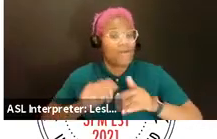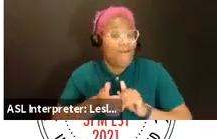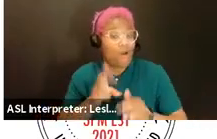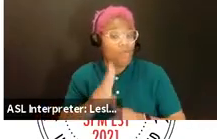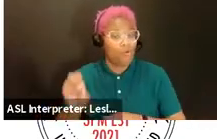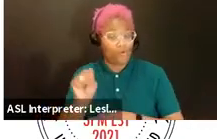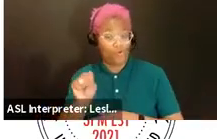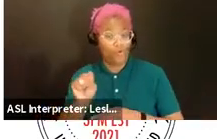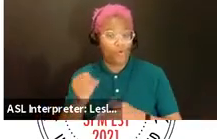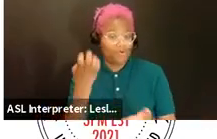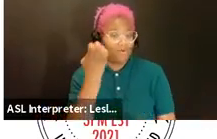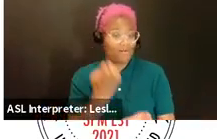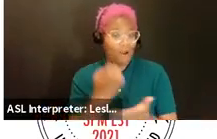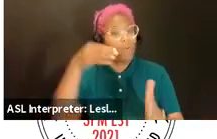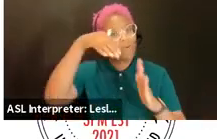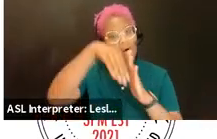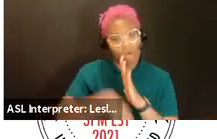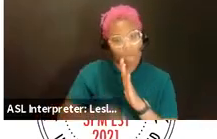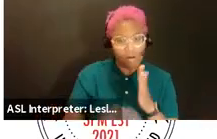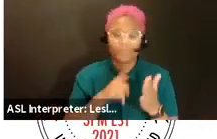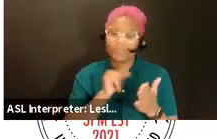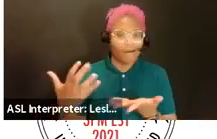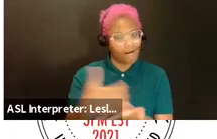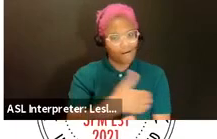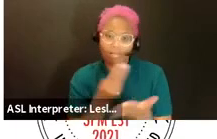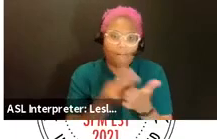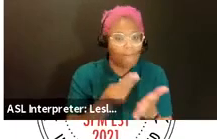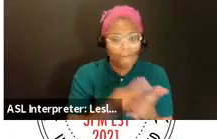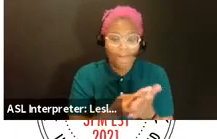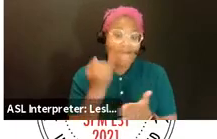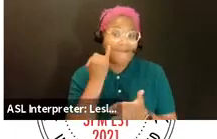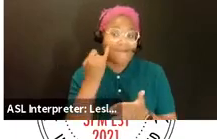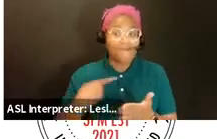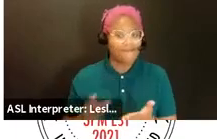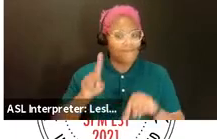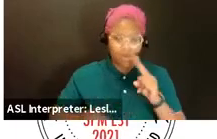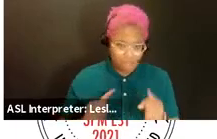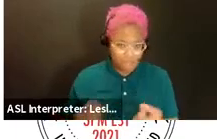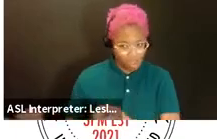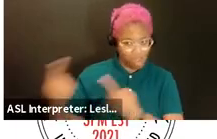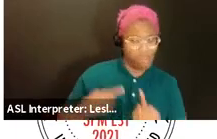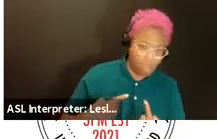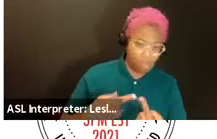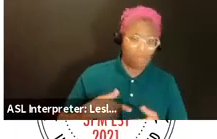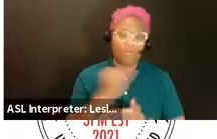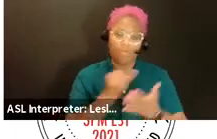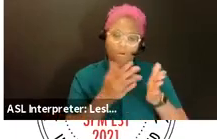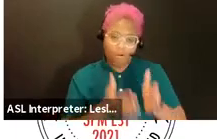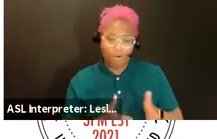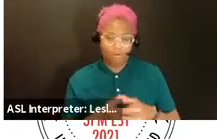if this tour or this performance doesn't happen, and do the best you can to document that and put that together in your request.